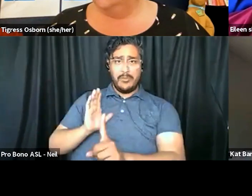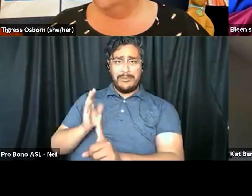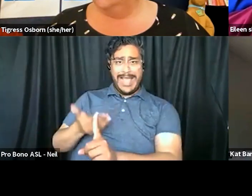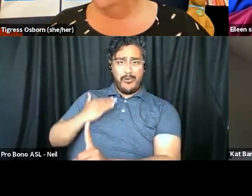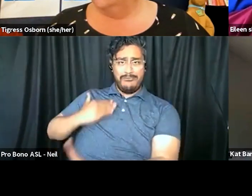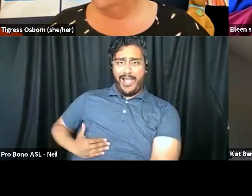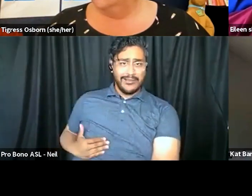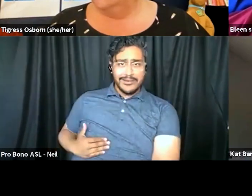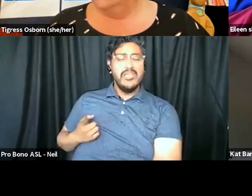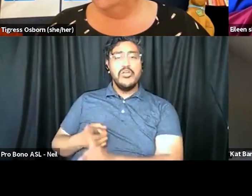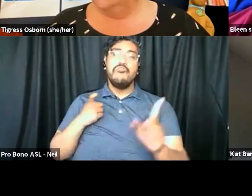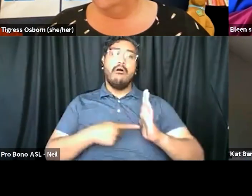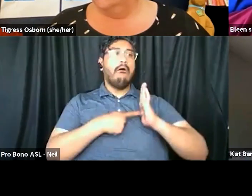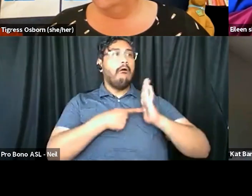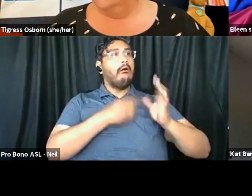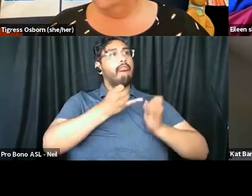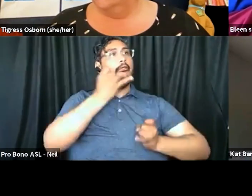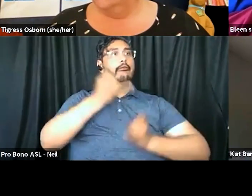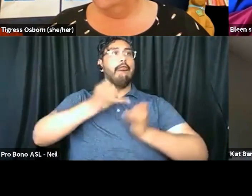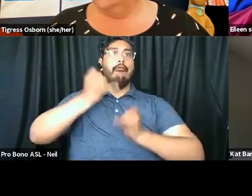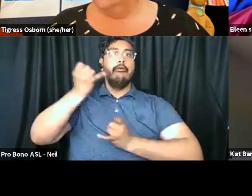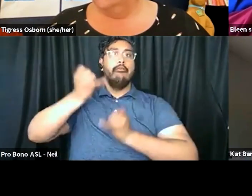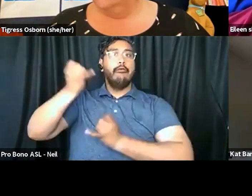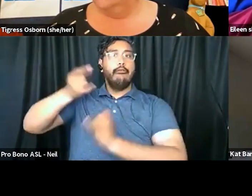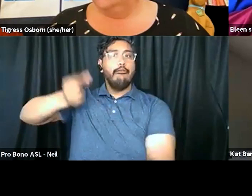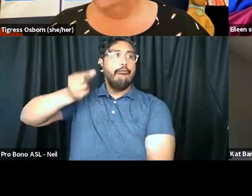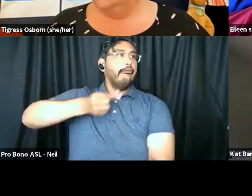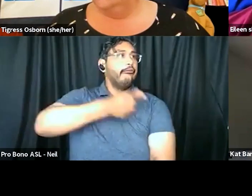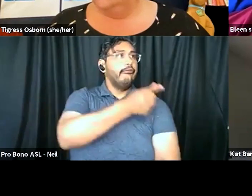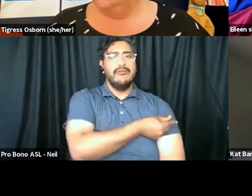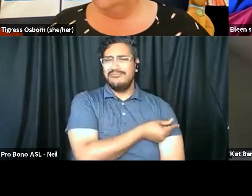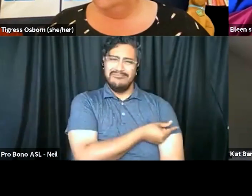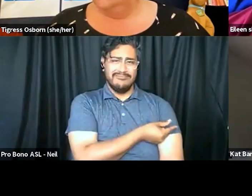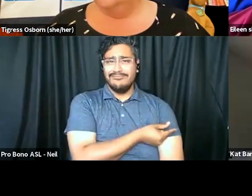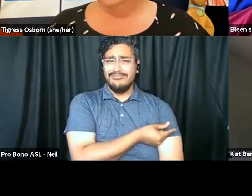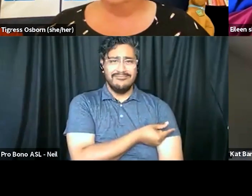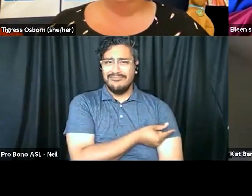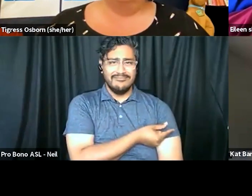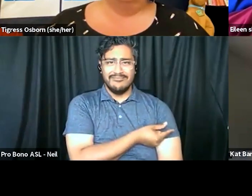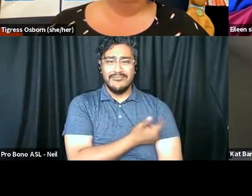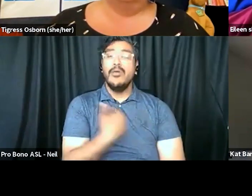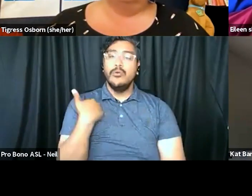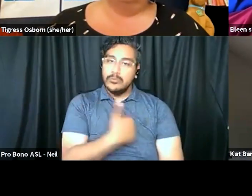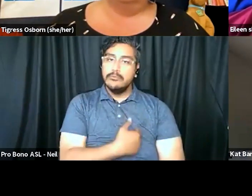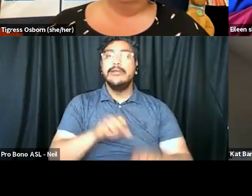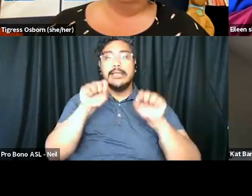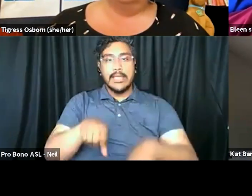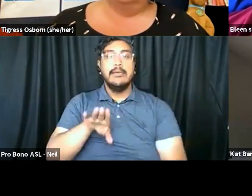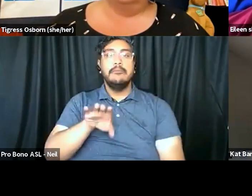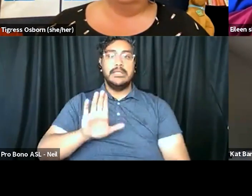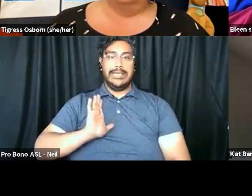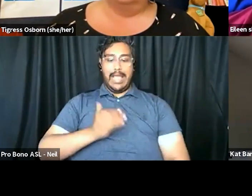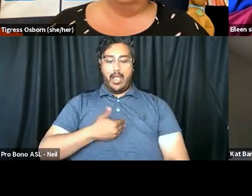the mandate to be thin, thinner. We can be in our own